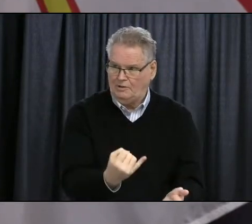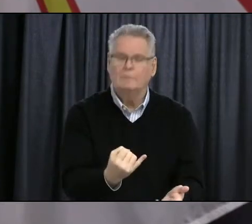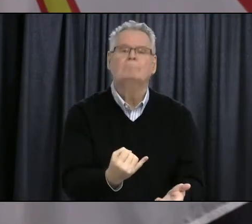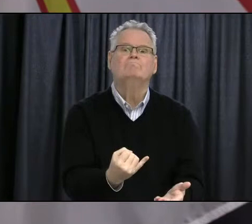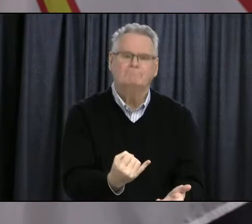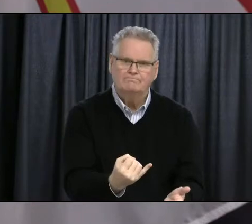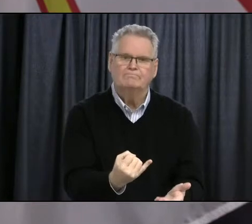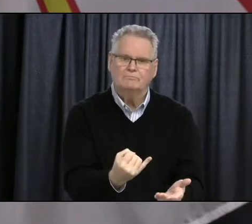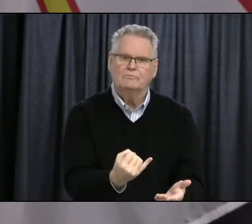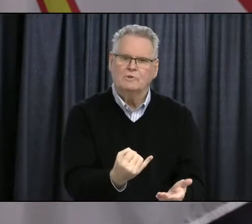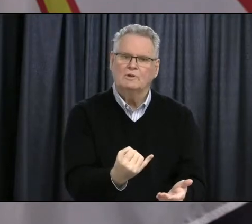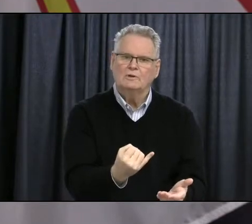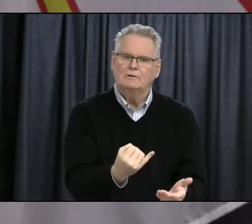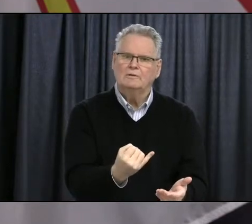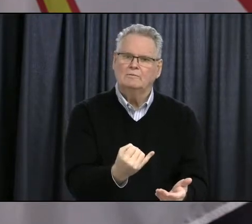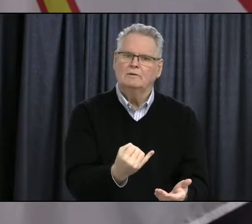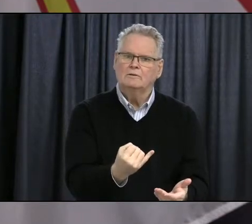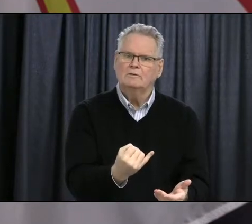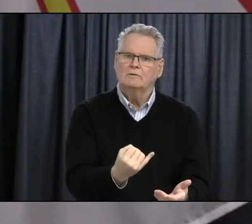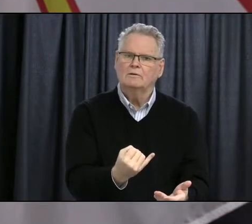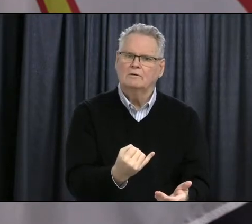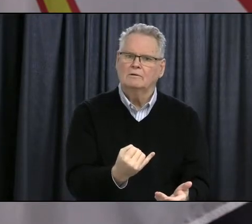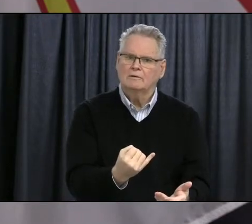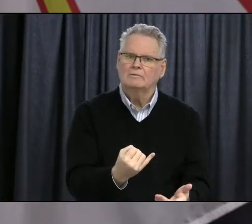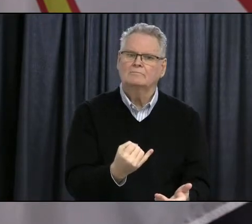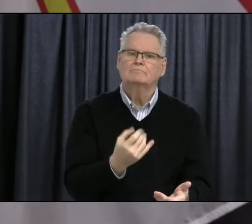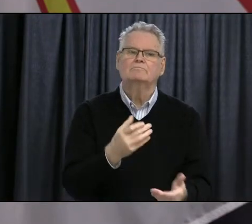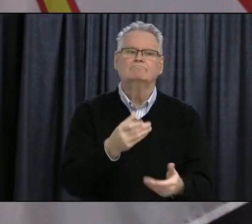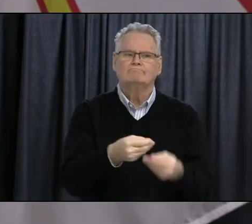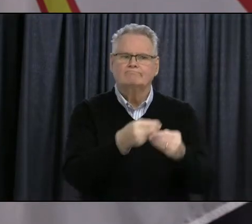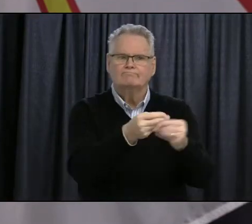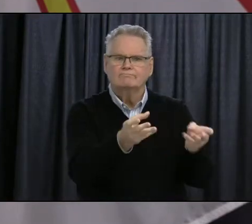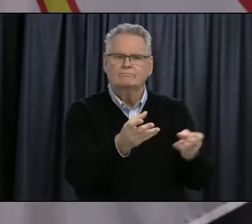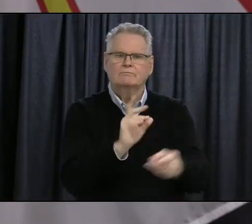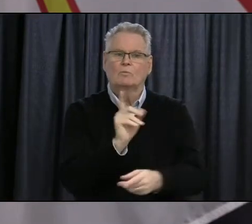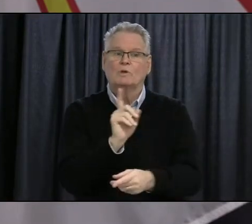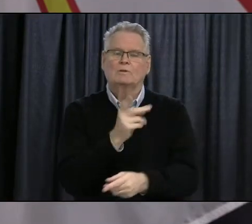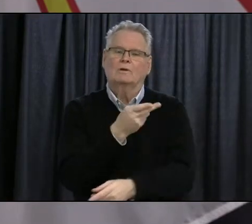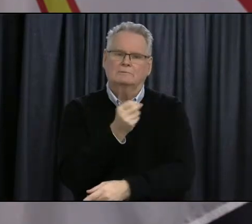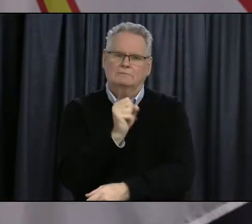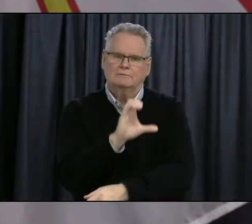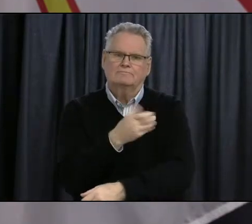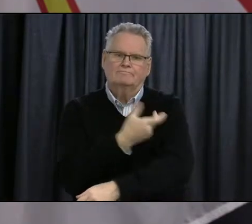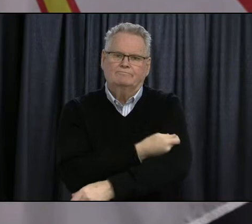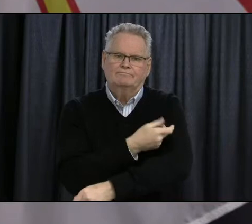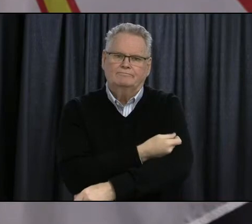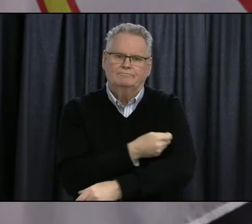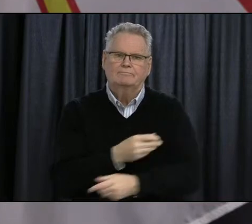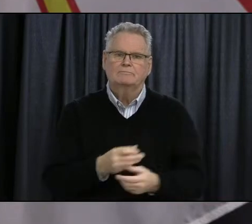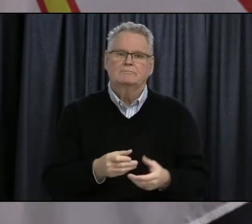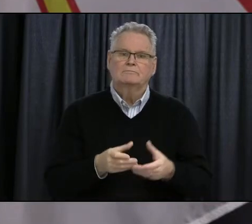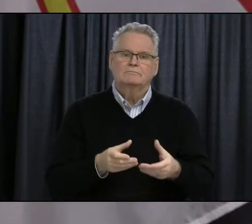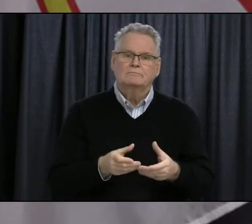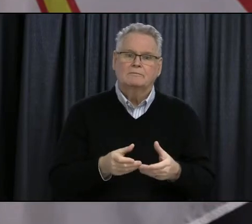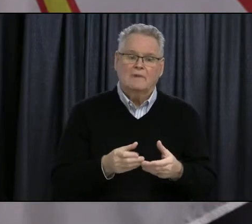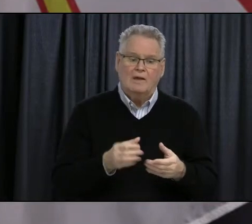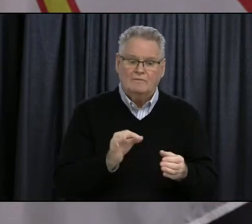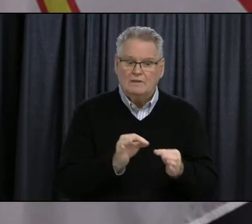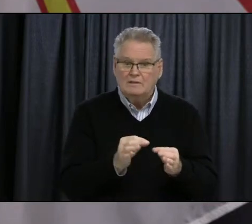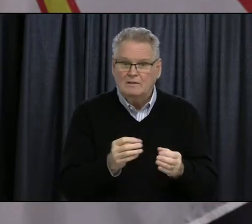that we had here had to be given at the Health Science Centre. Shortly after that, the Pfizer came out